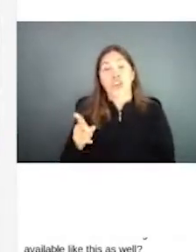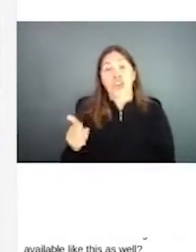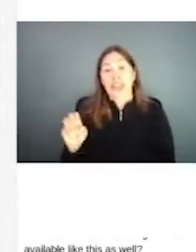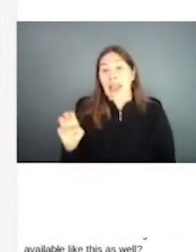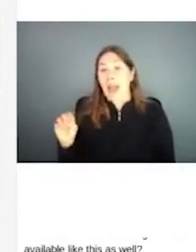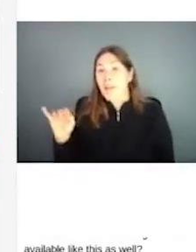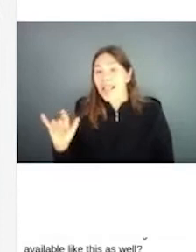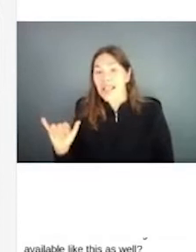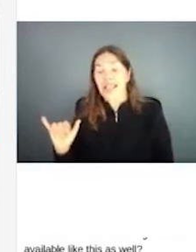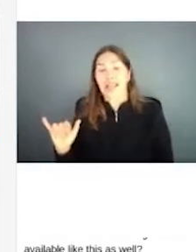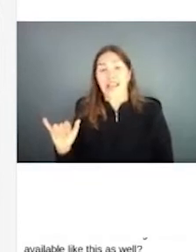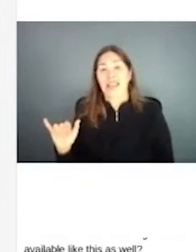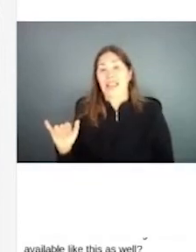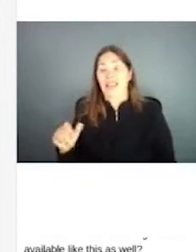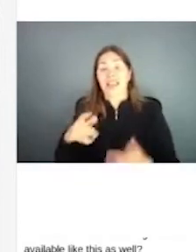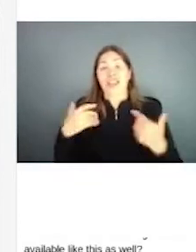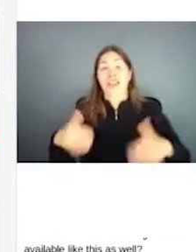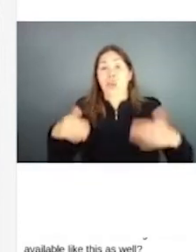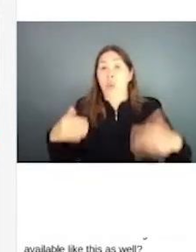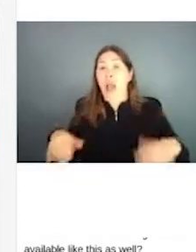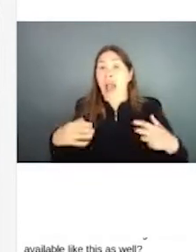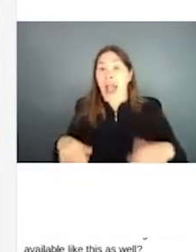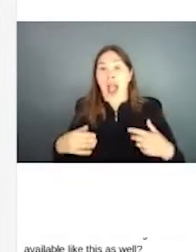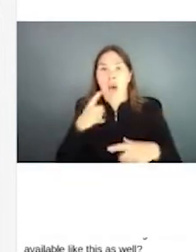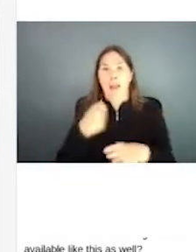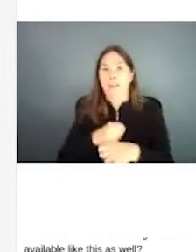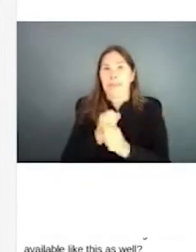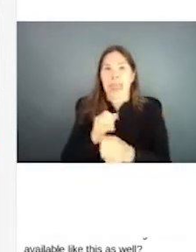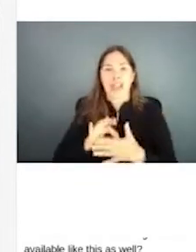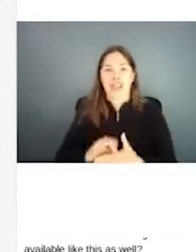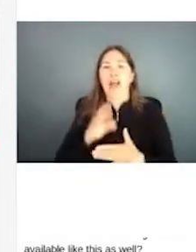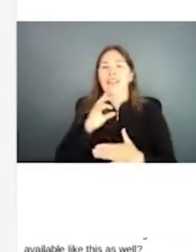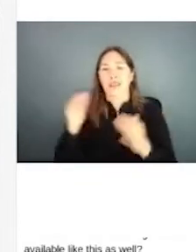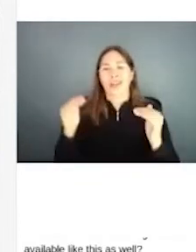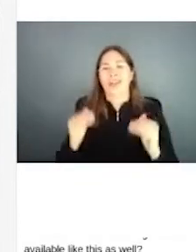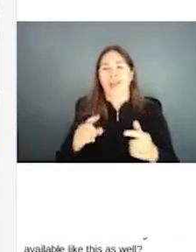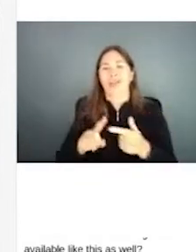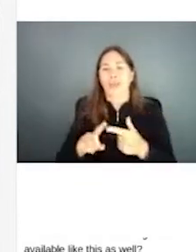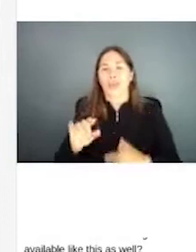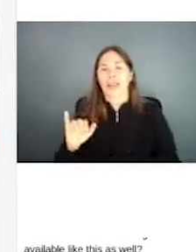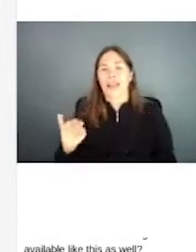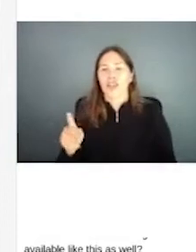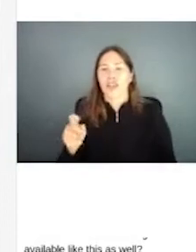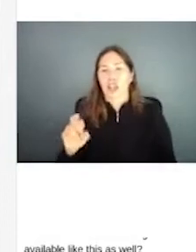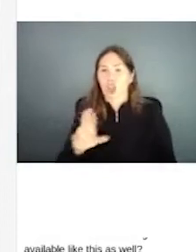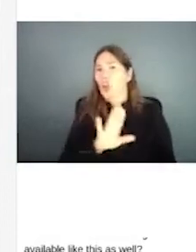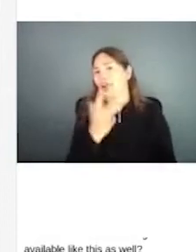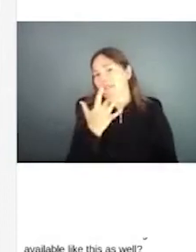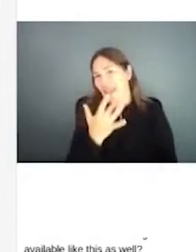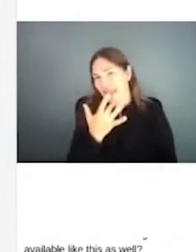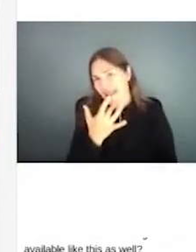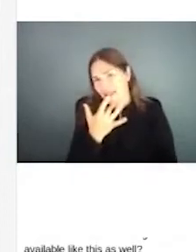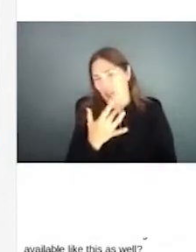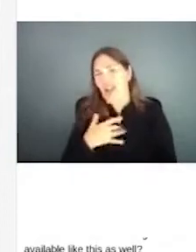a beast at creating content. And so let's go down to Illustrator, which is her favorite,